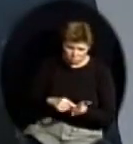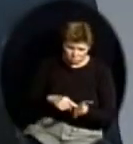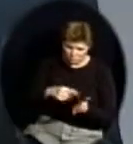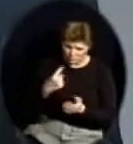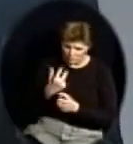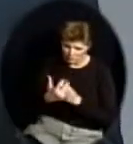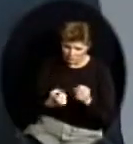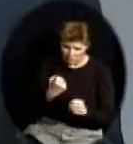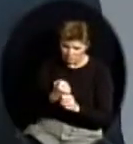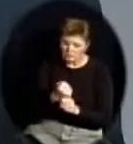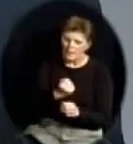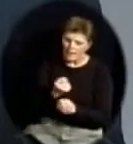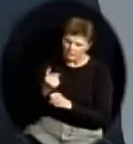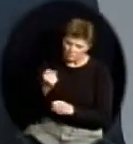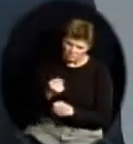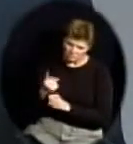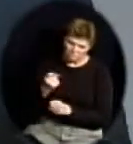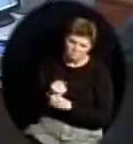Thank you.